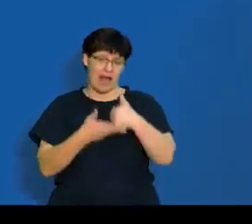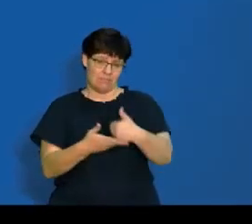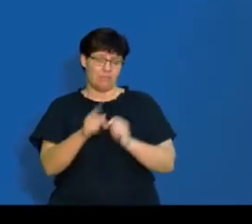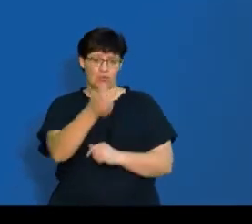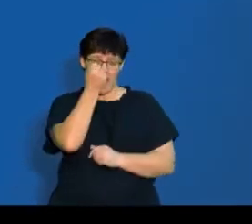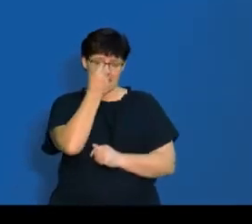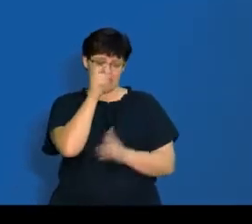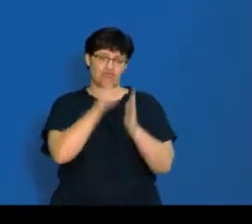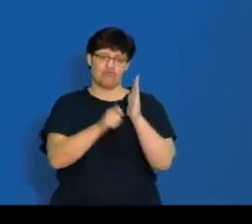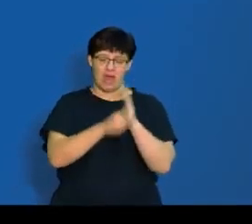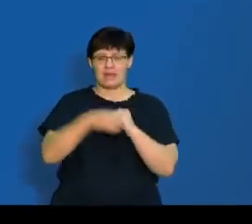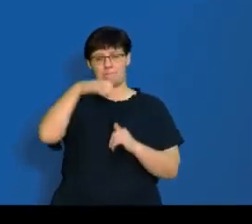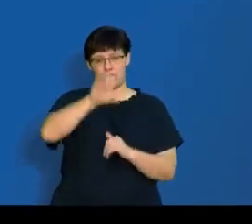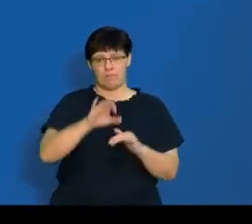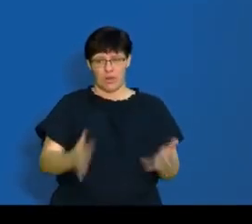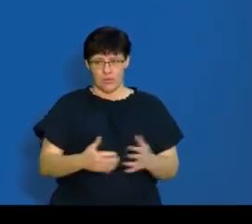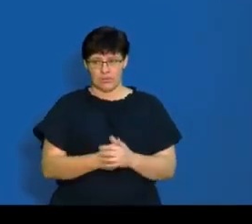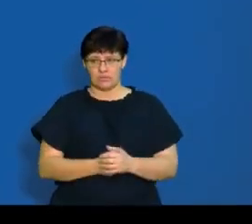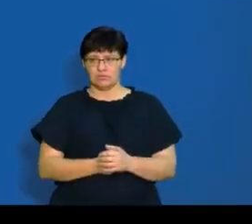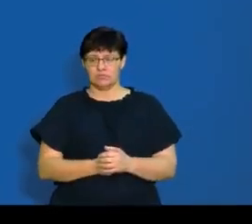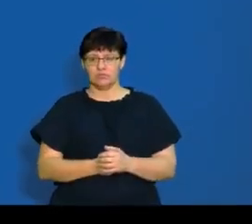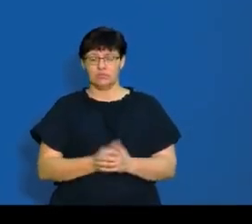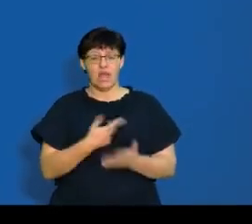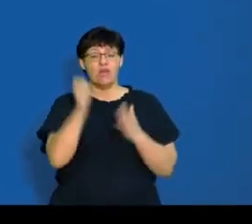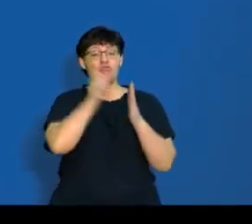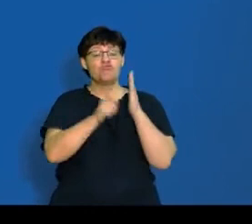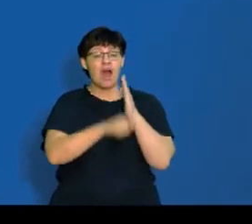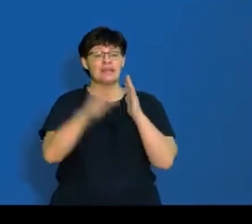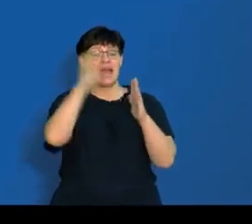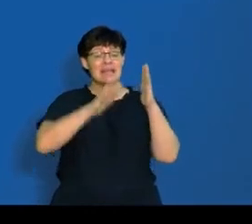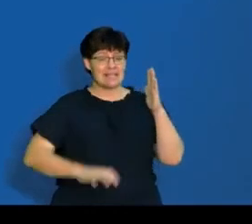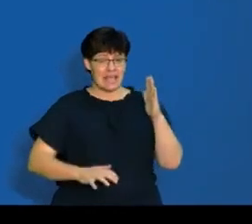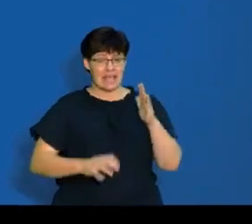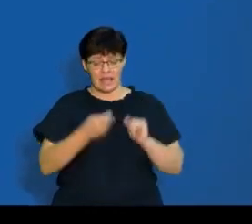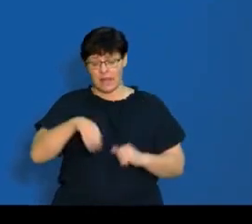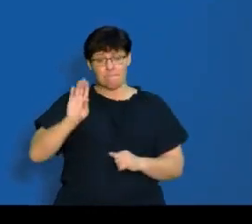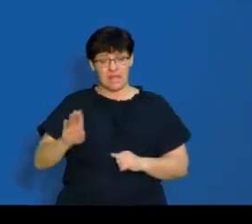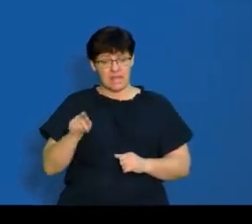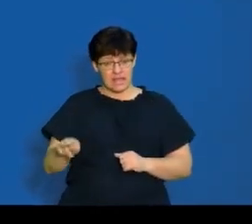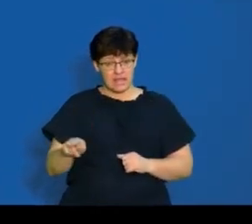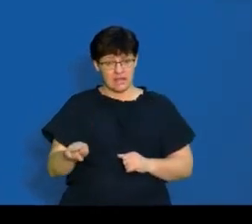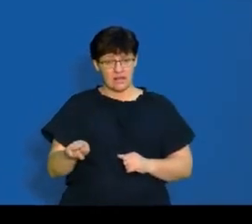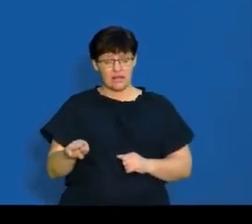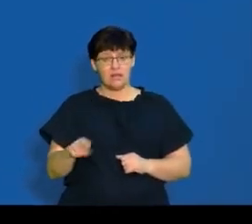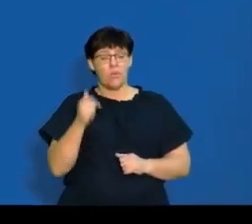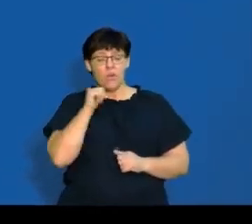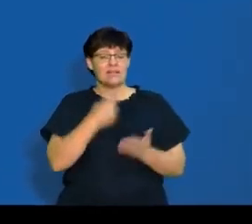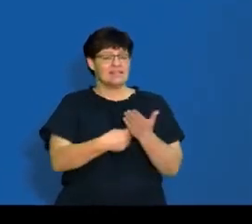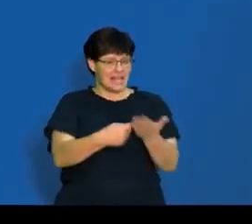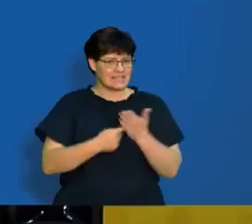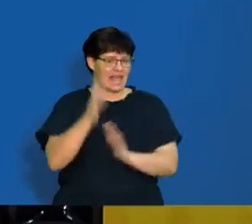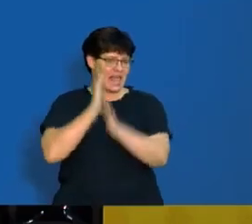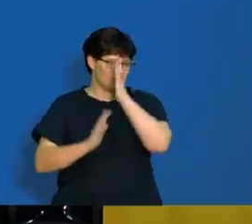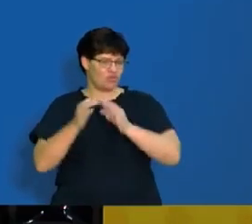how to write a paragraph. And then when you're writing essays in section B, as I said when we were discussing history paper